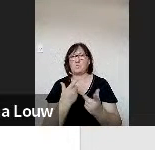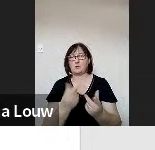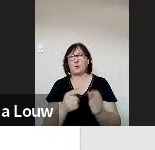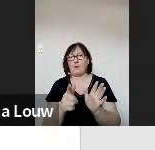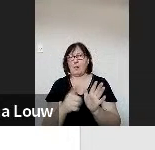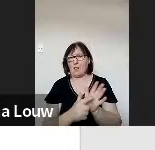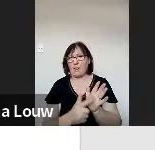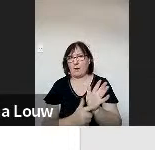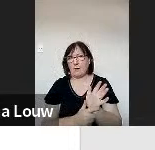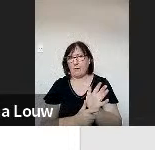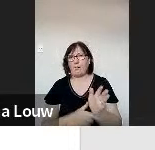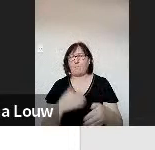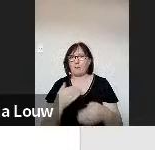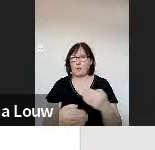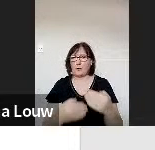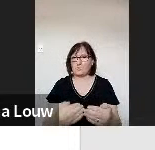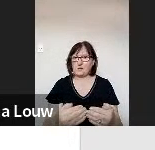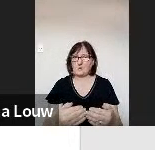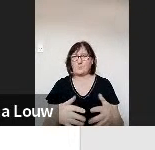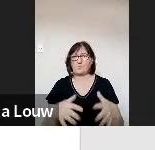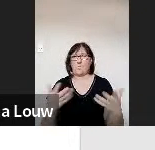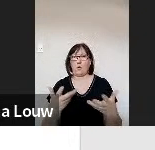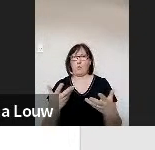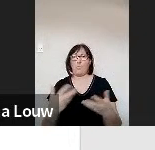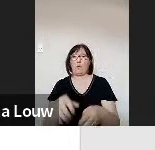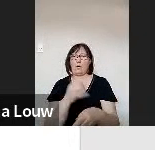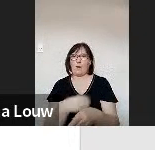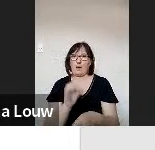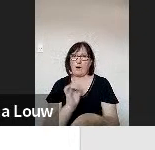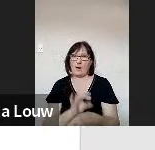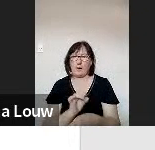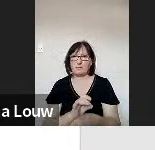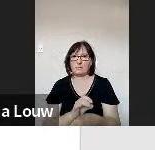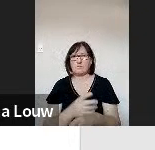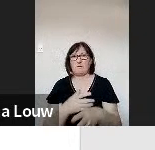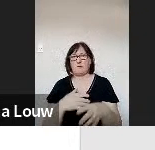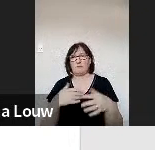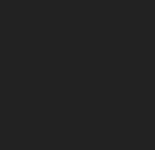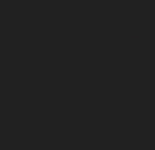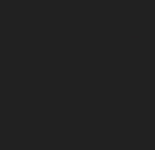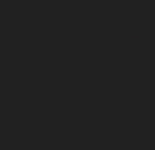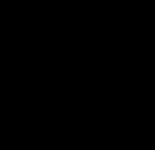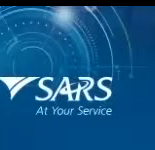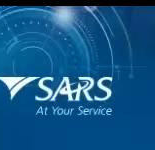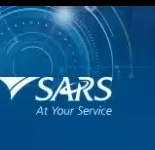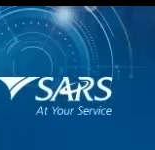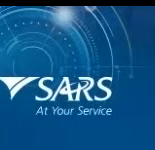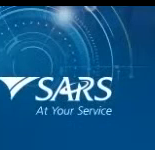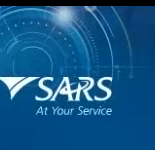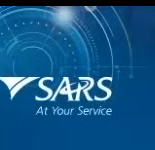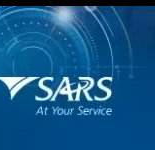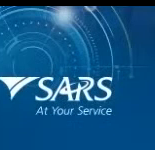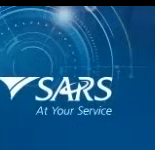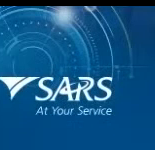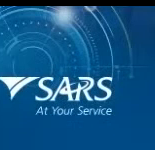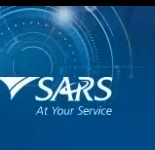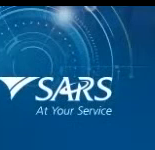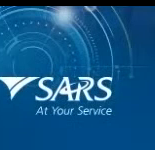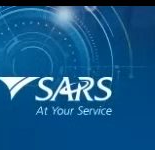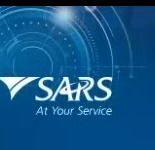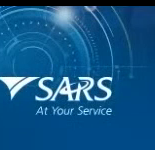initiate steps to cancel the registration of a client or